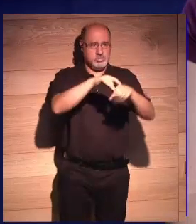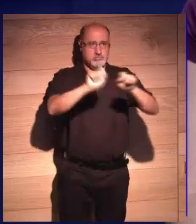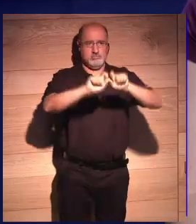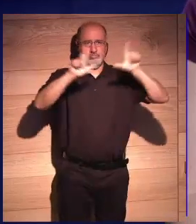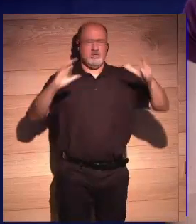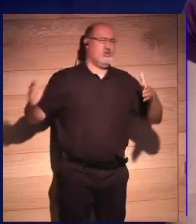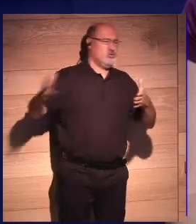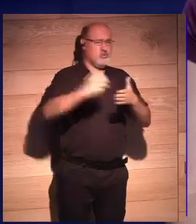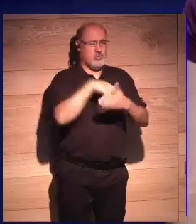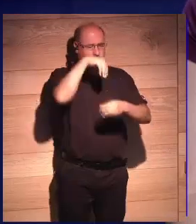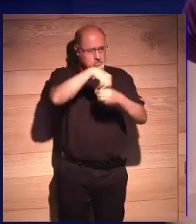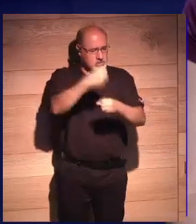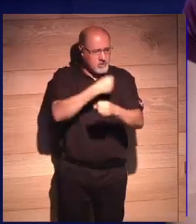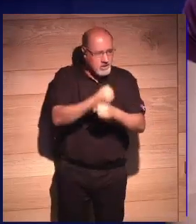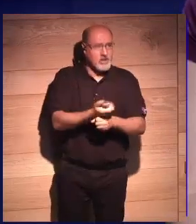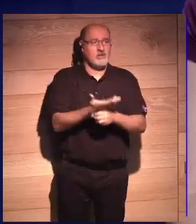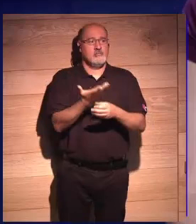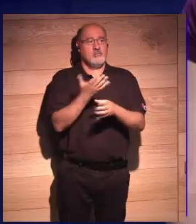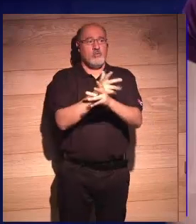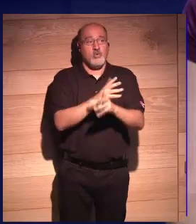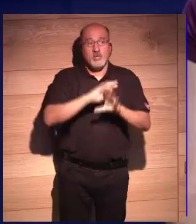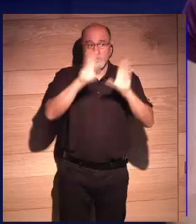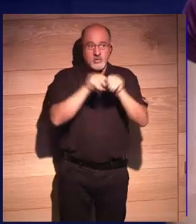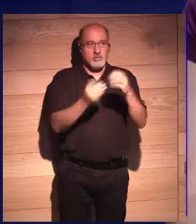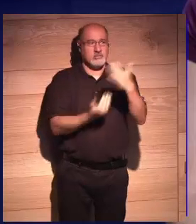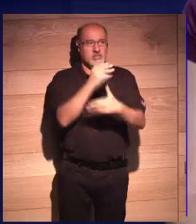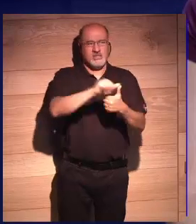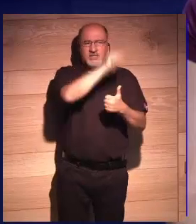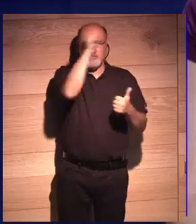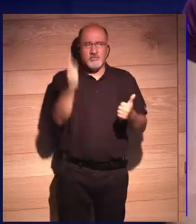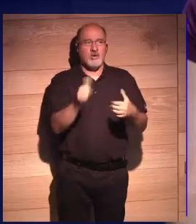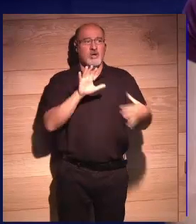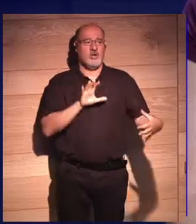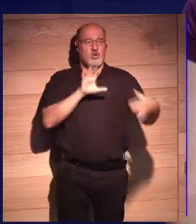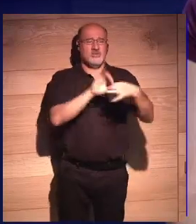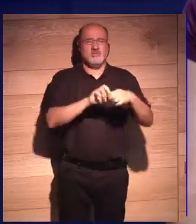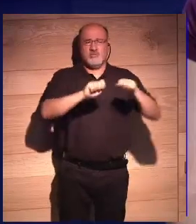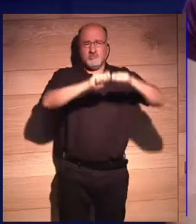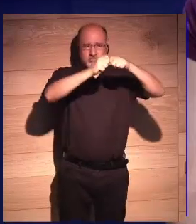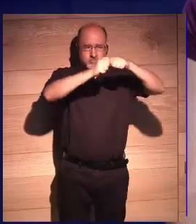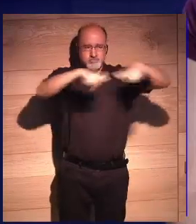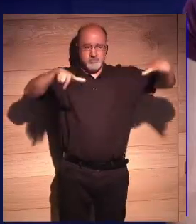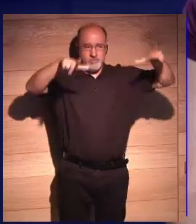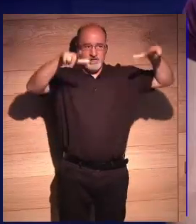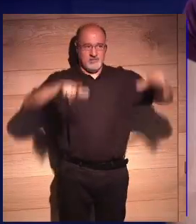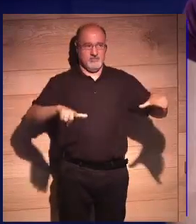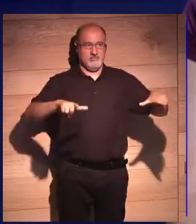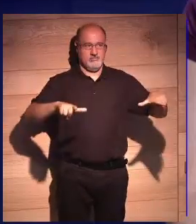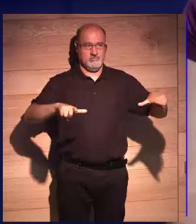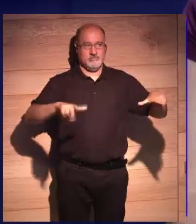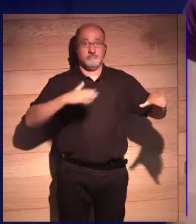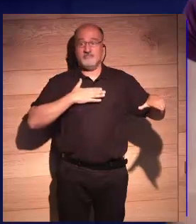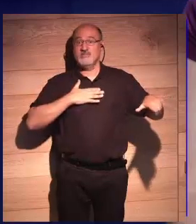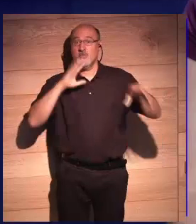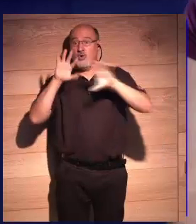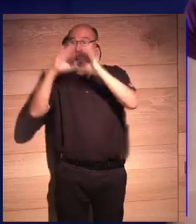to a platform. Everybody shares things. You can play there. You can be there, but you are connected every single minute.